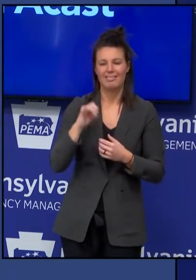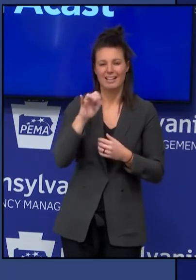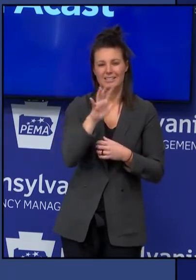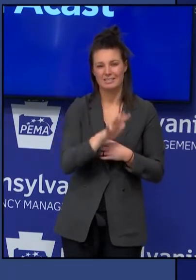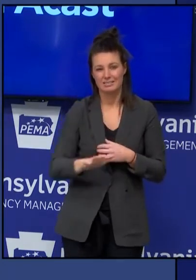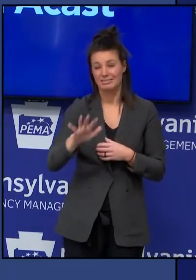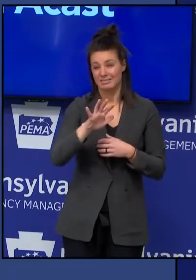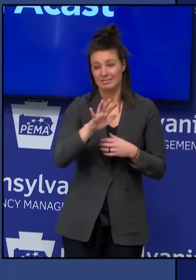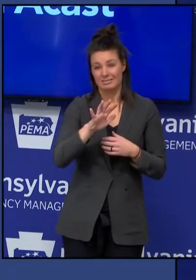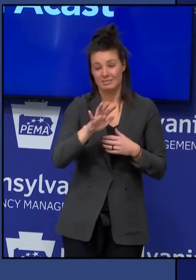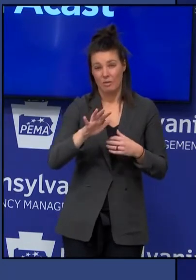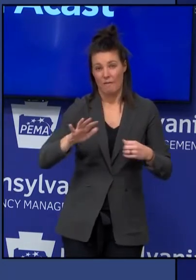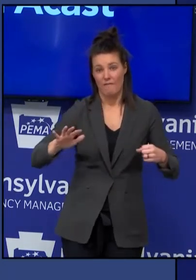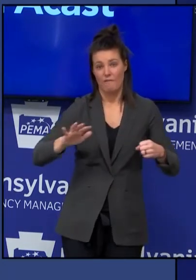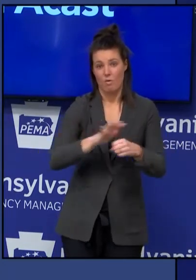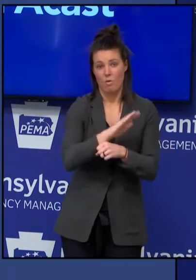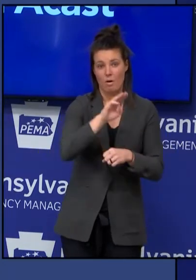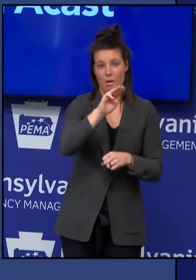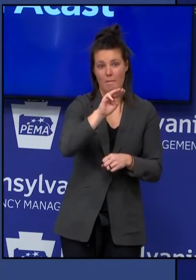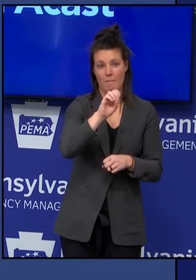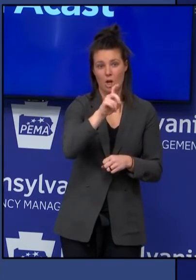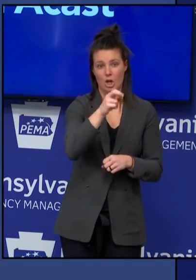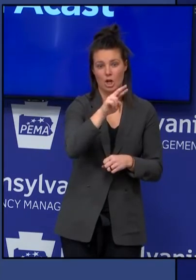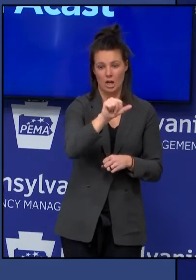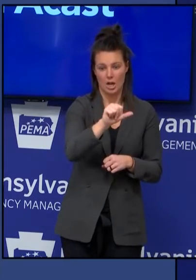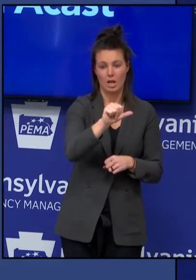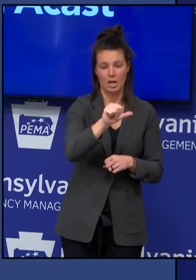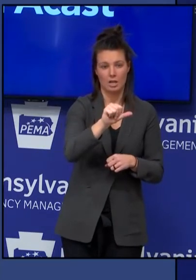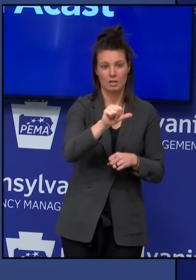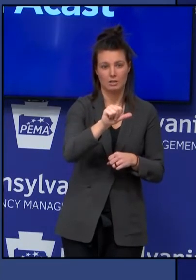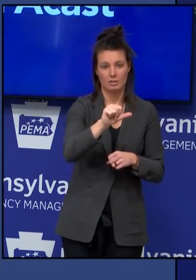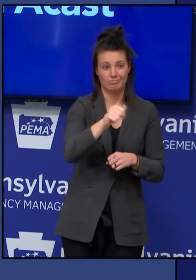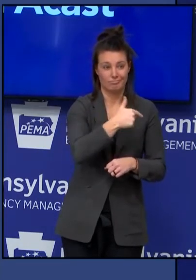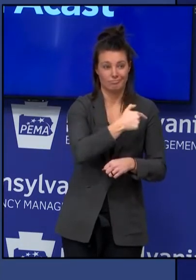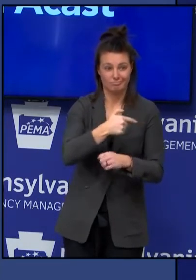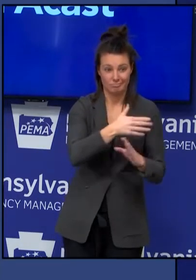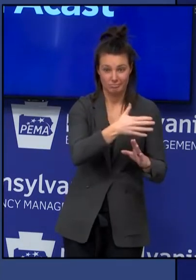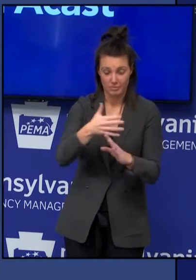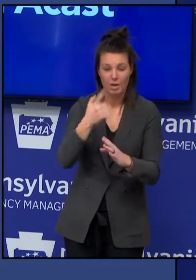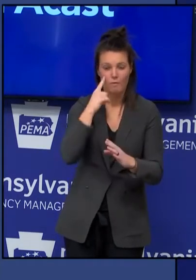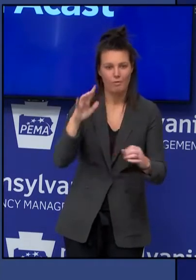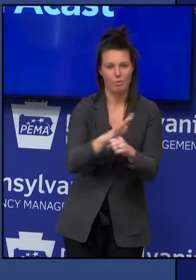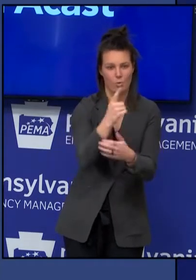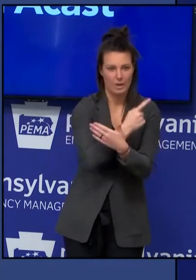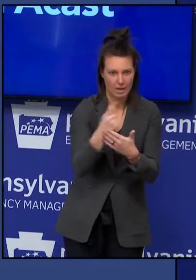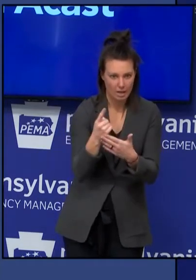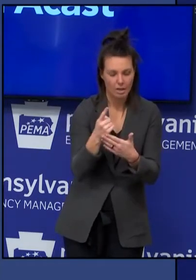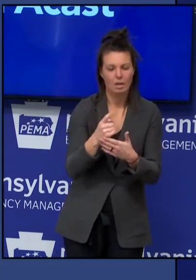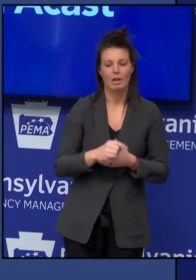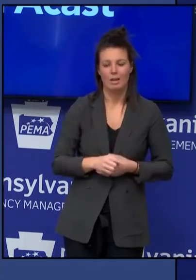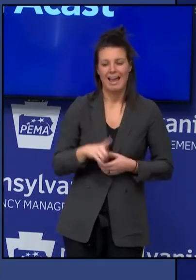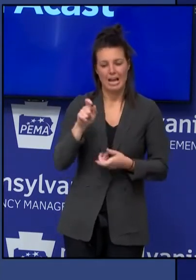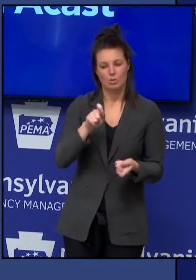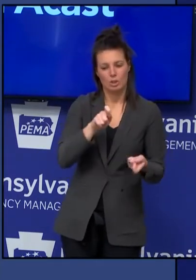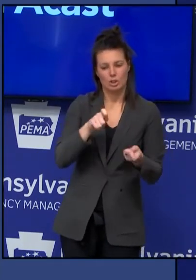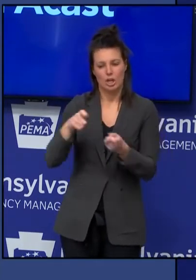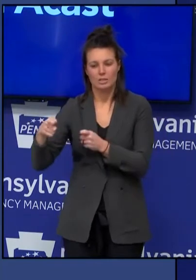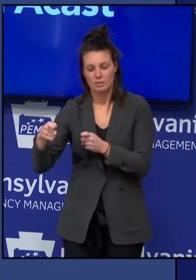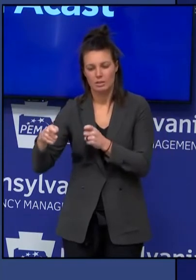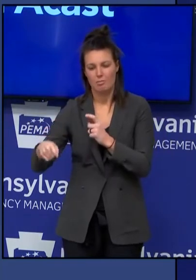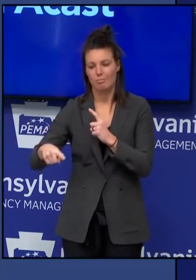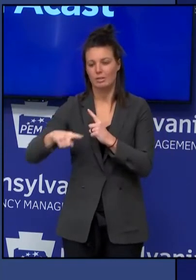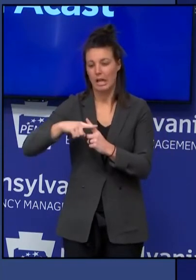our entire Moderna allocation for the week. And so we had to be able to adjust. And again, we were